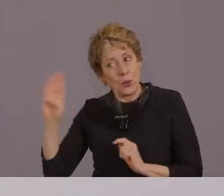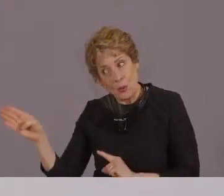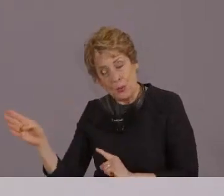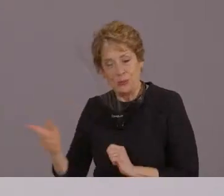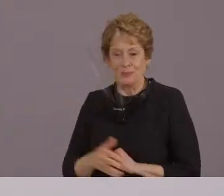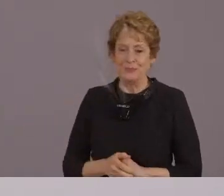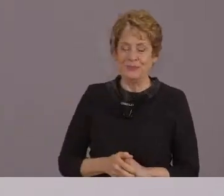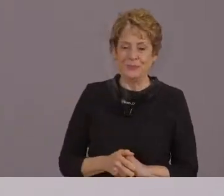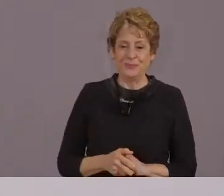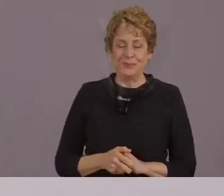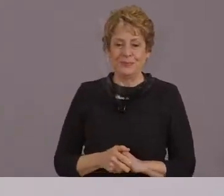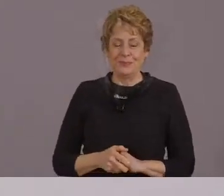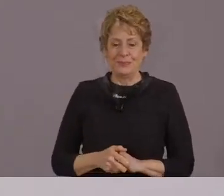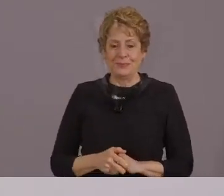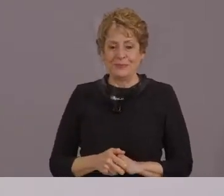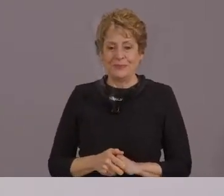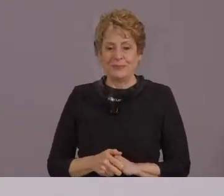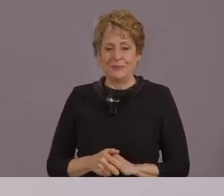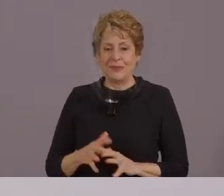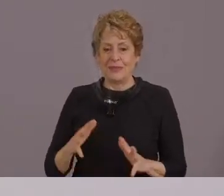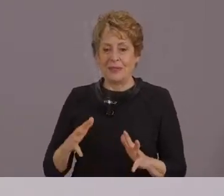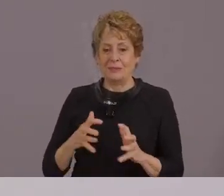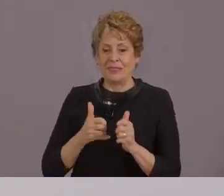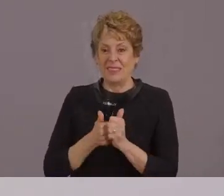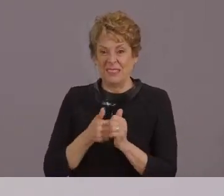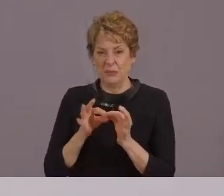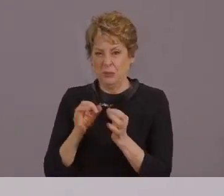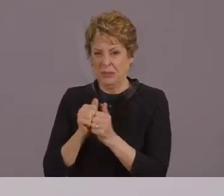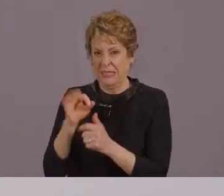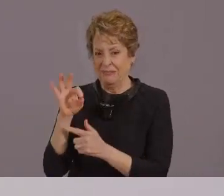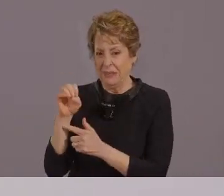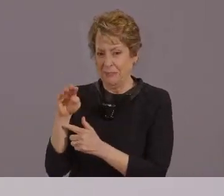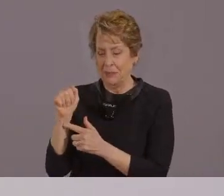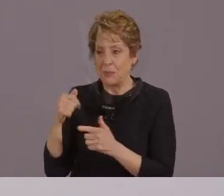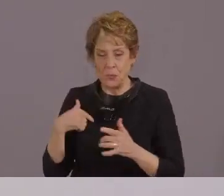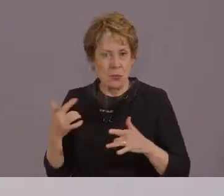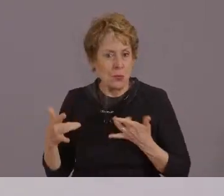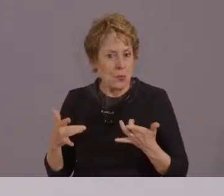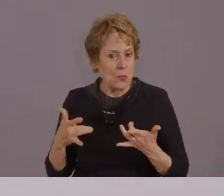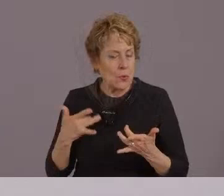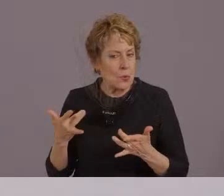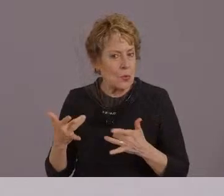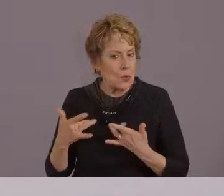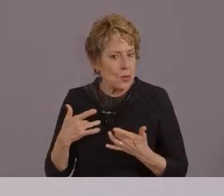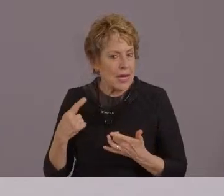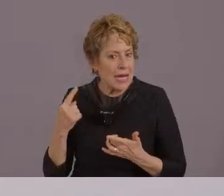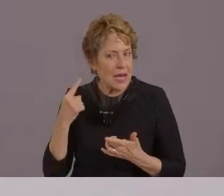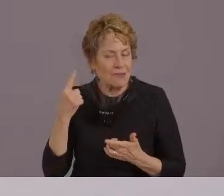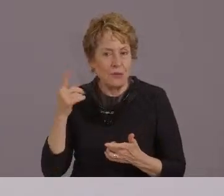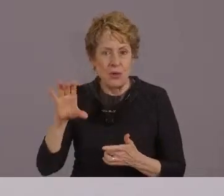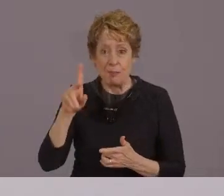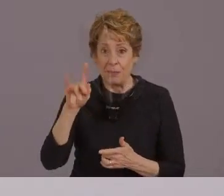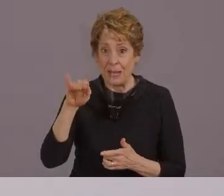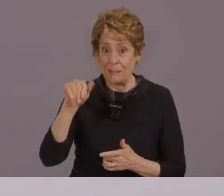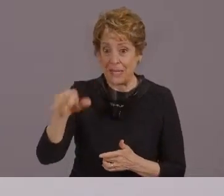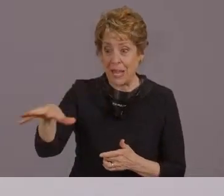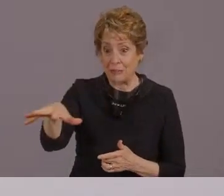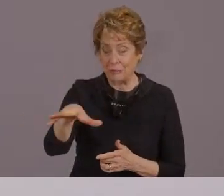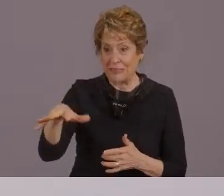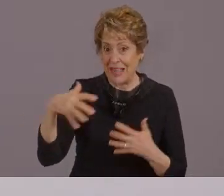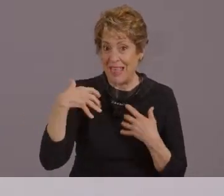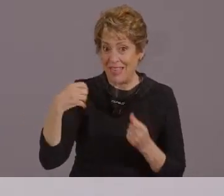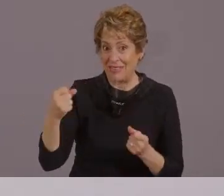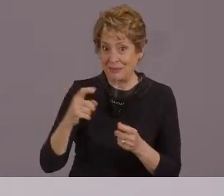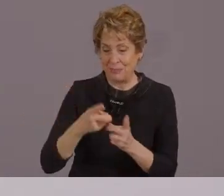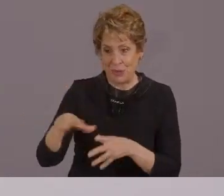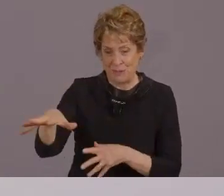This update regarding FEMA is very exciting for the health department at Pima County. Just one great question, because you've